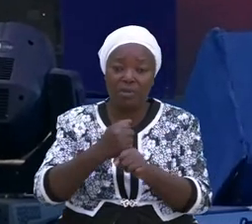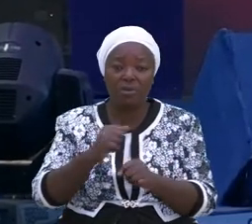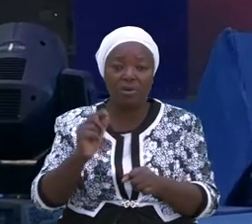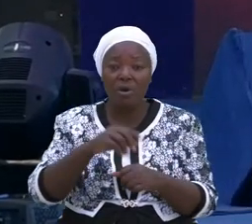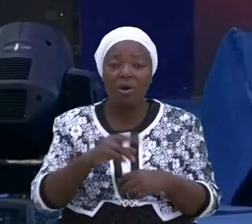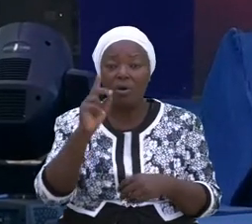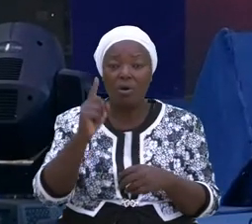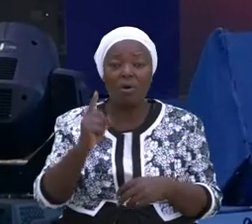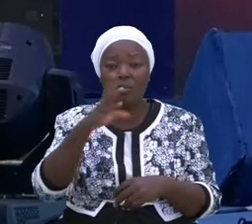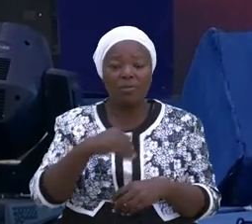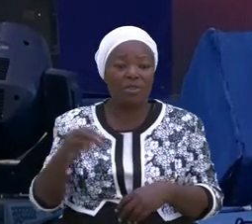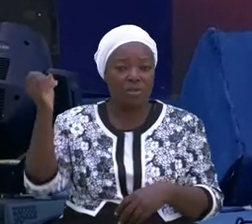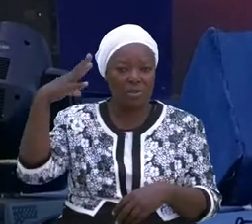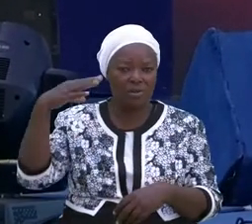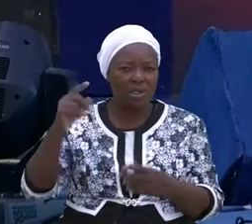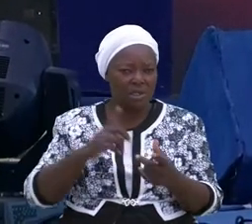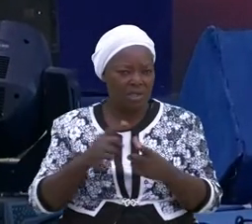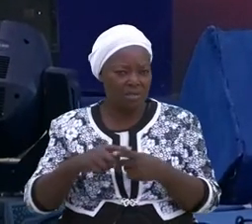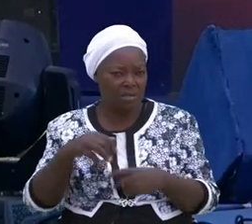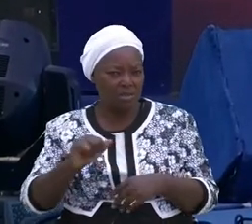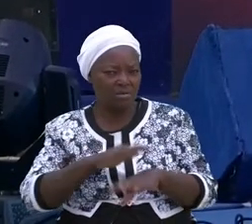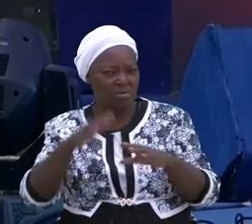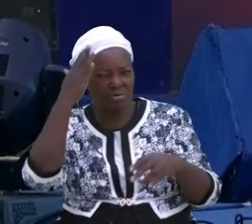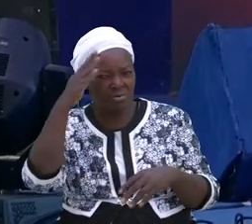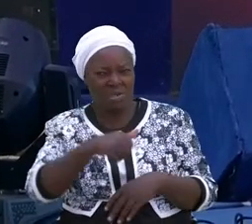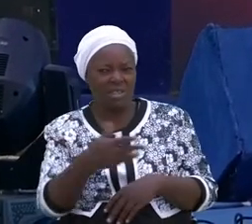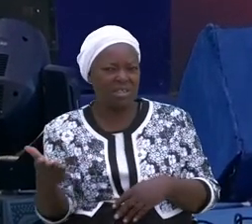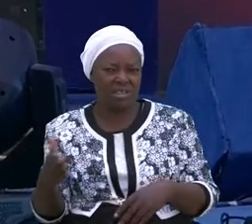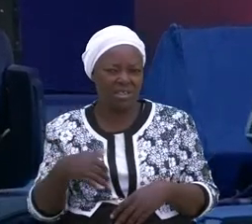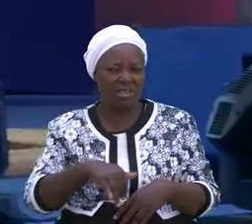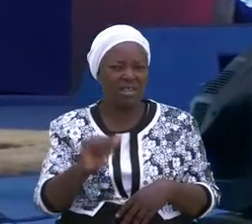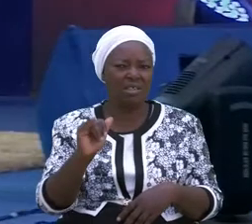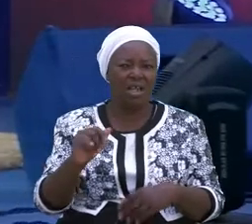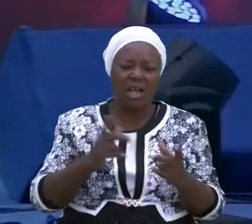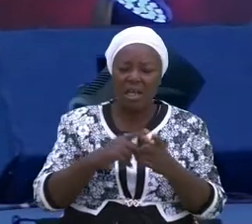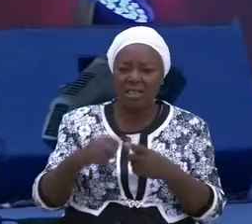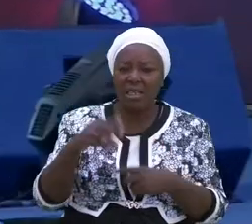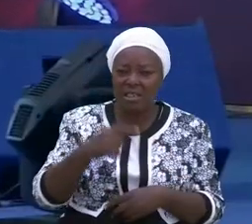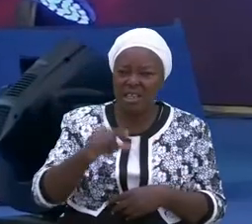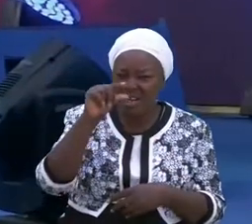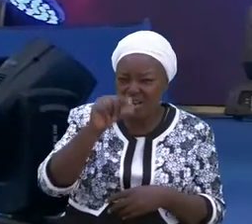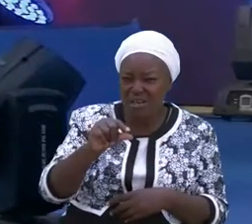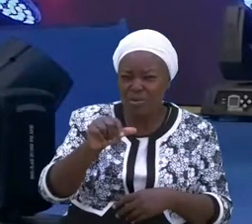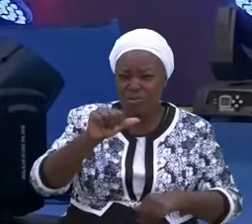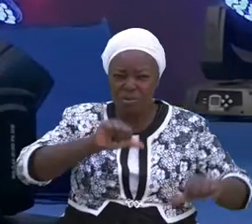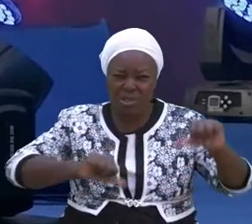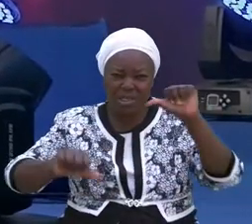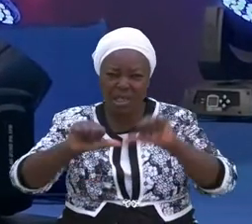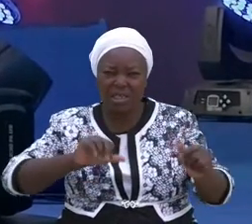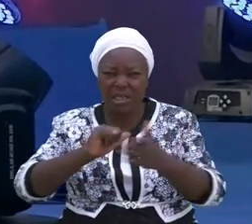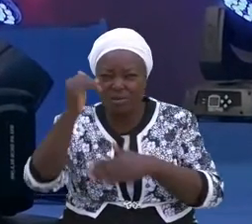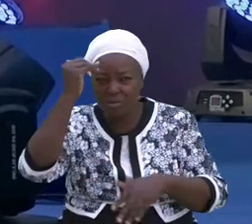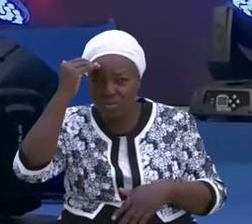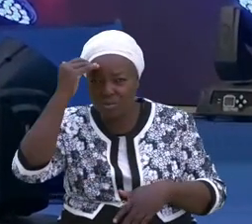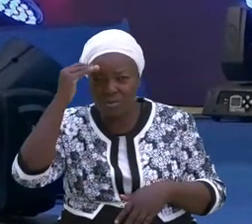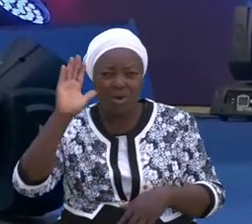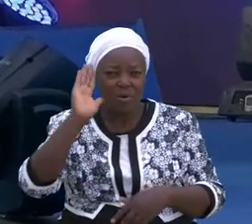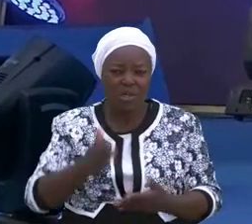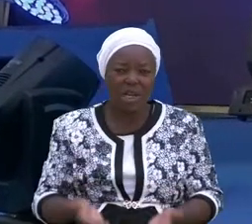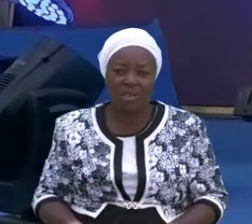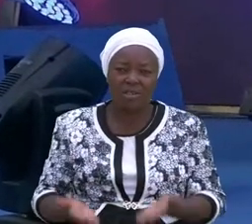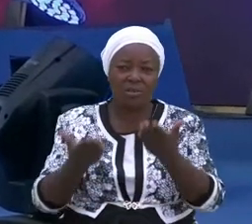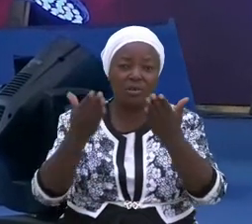sun. You don't know anything as yet. And then the little science we know, we exalt